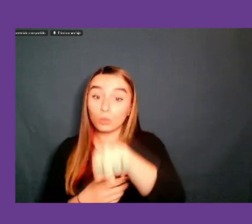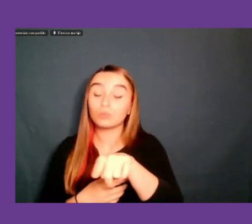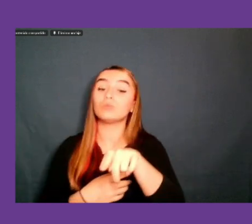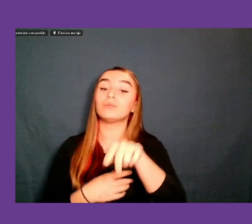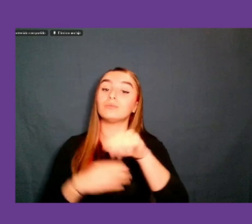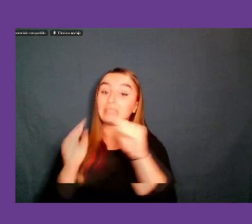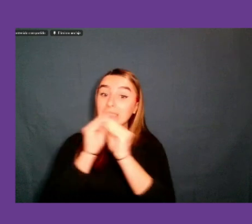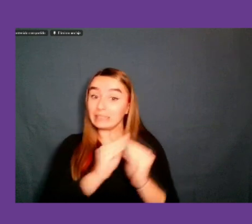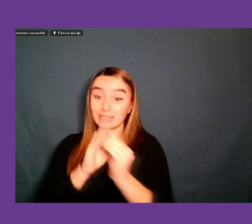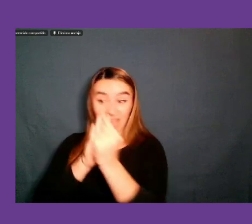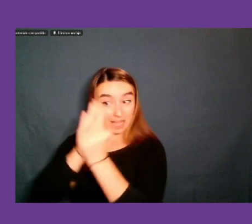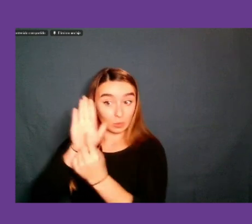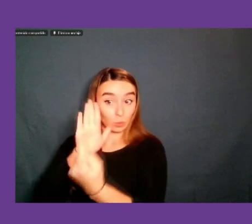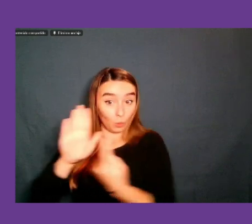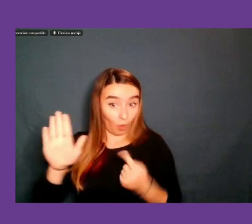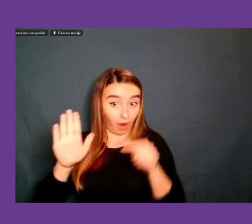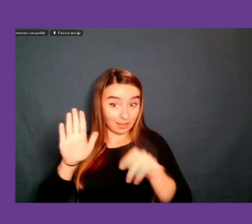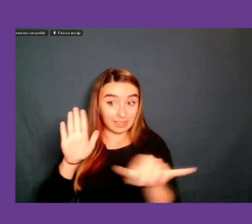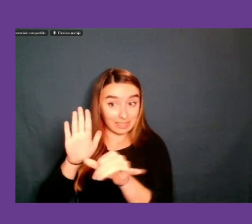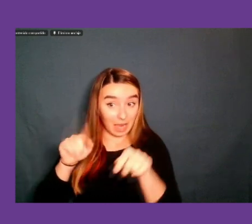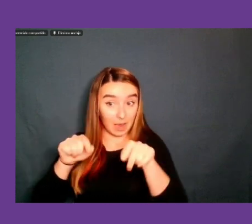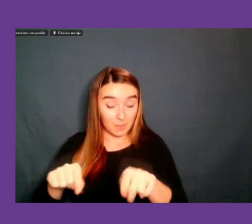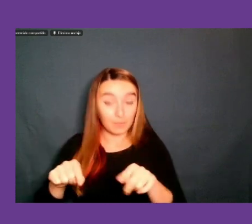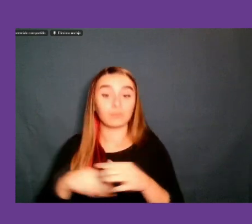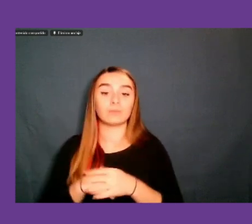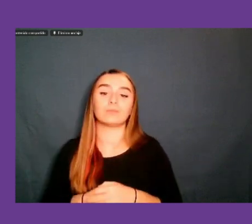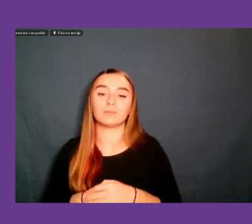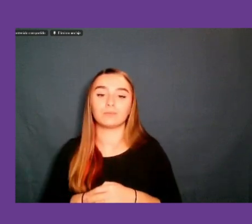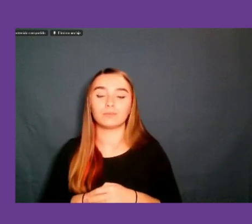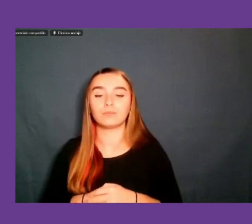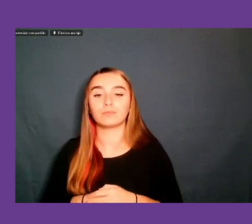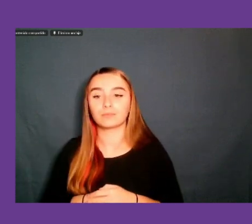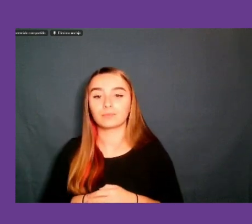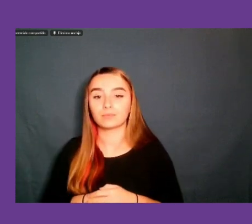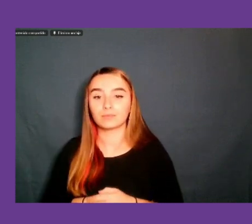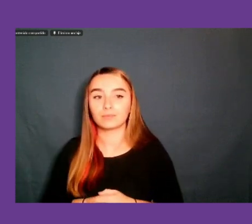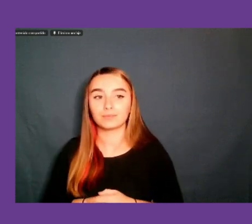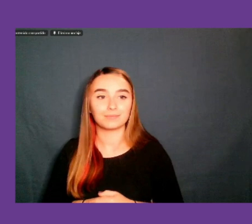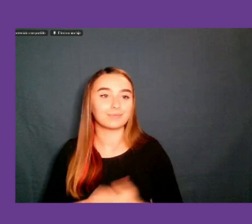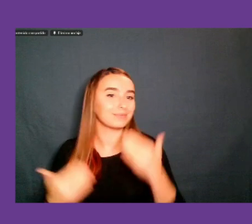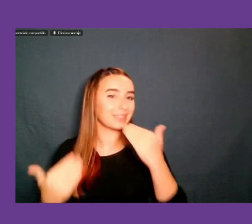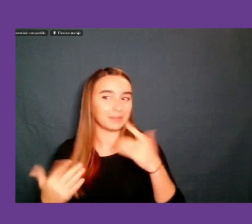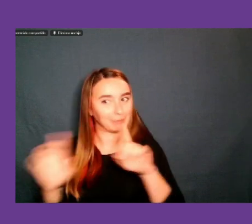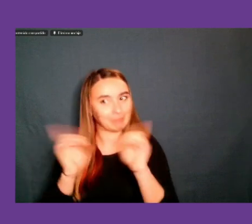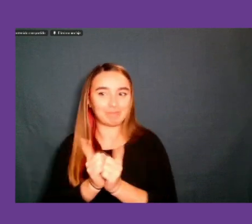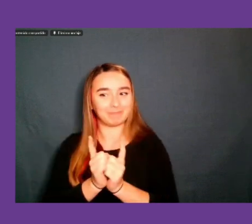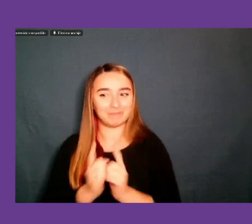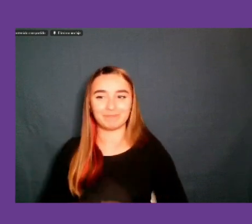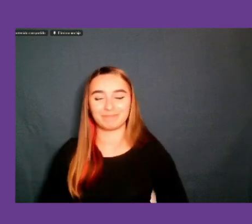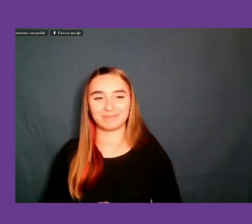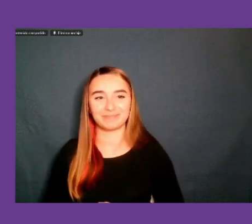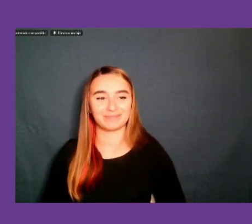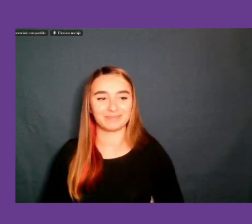Technical Committee that Remy introduced will deal with. Super, thank you very much. And as